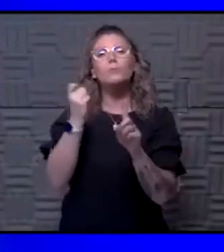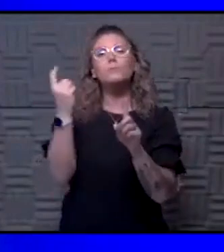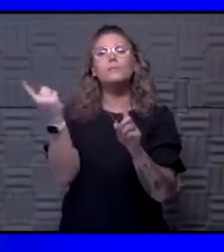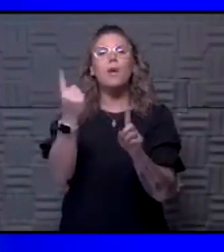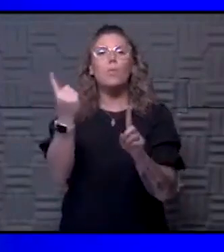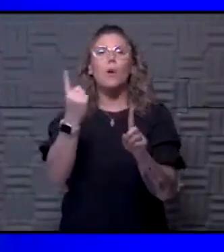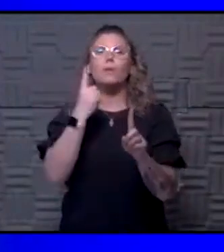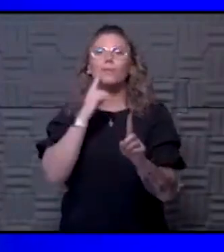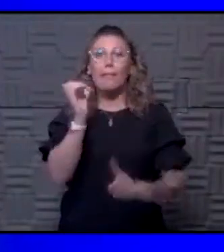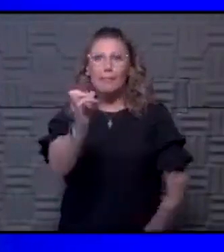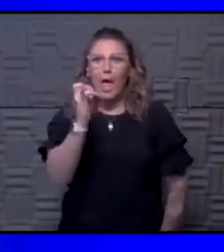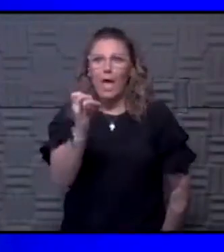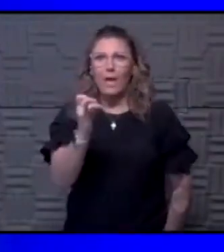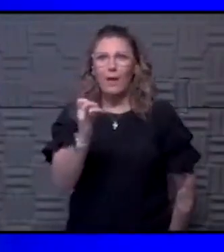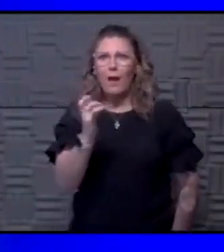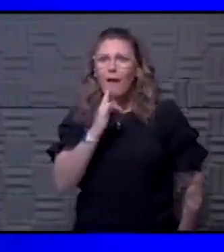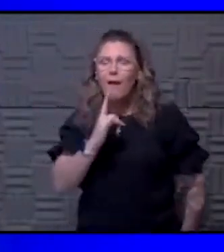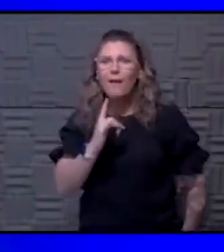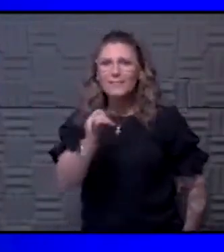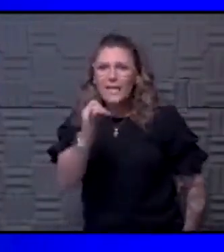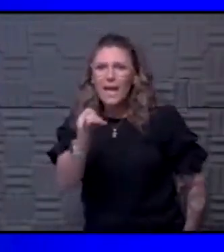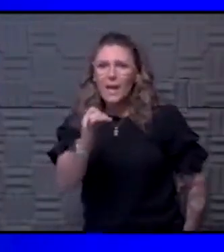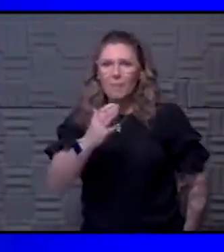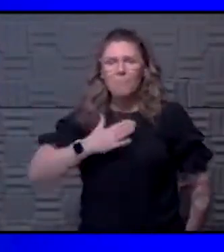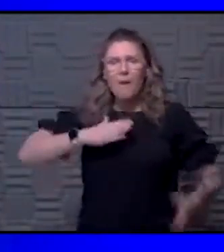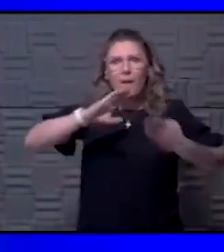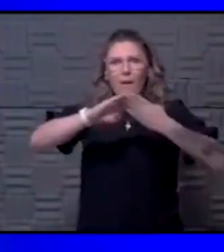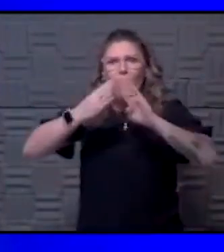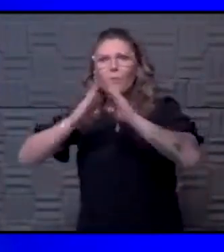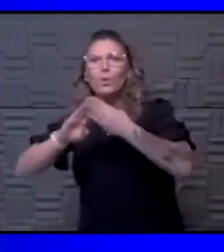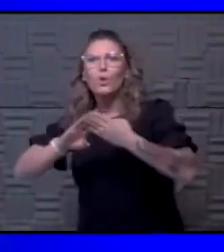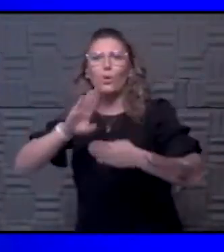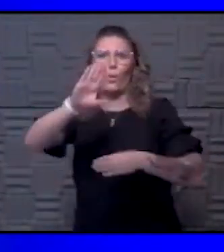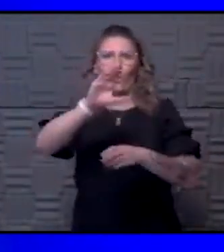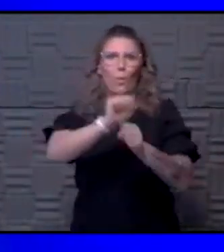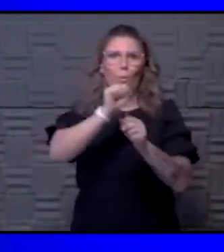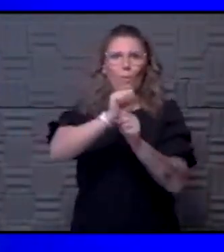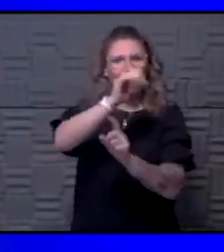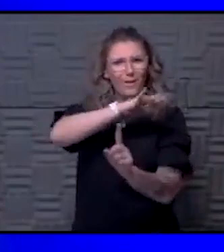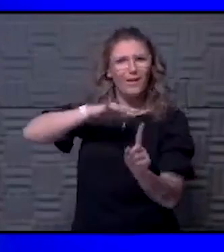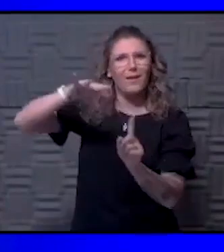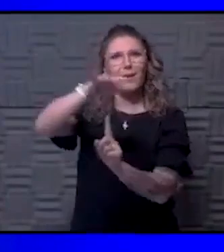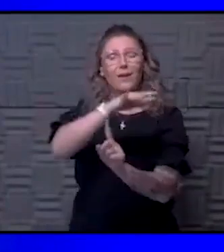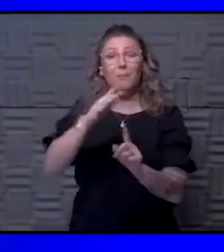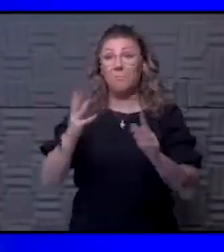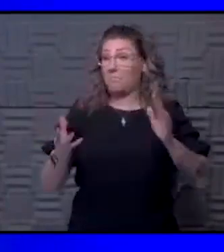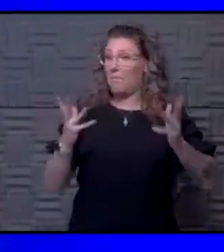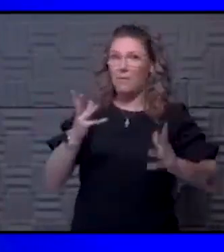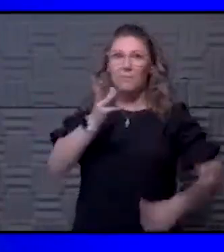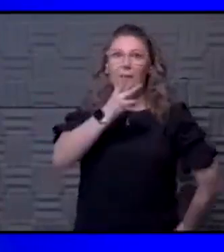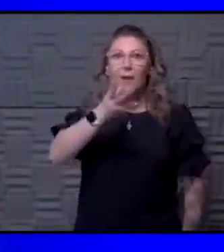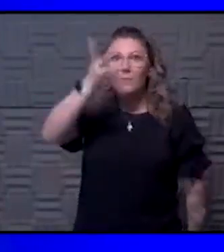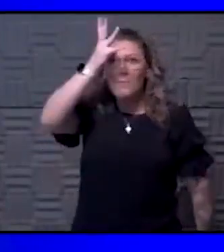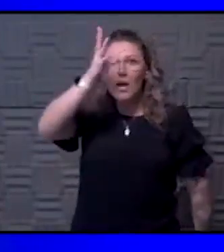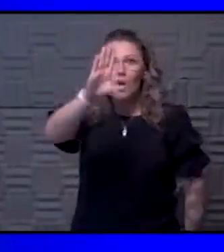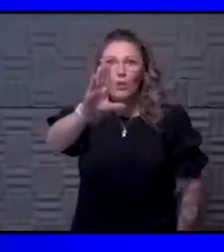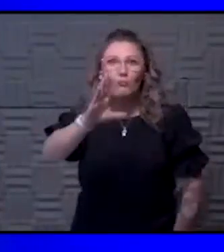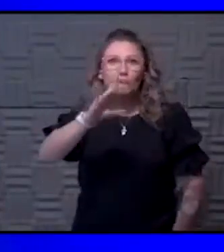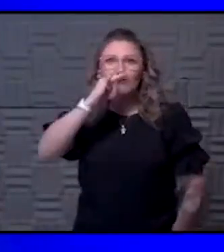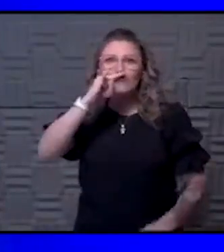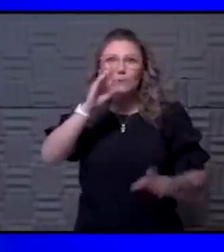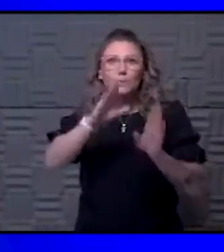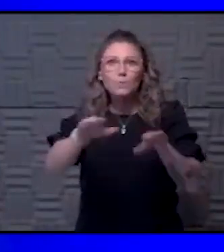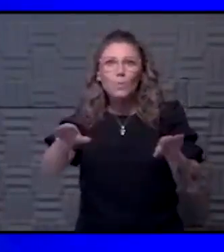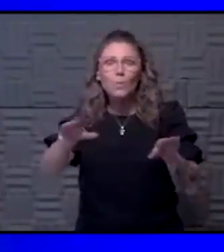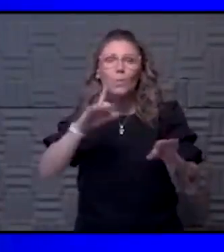who is like them in some way, maybe as a part of their community, maybe as a part of their workplace, maybe as a parent at their kid's school. There